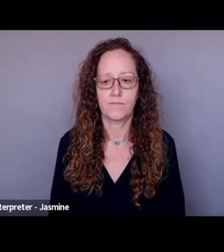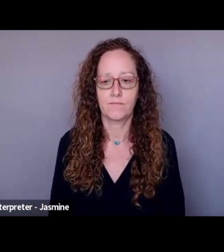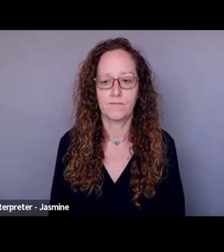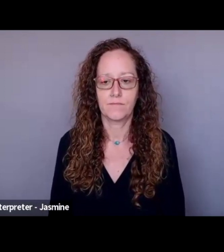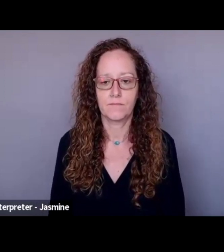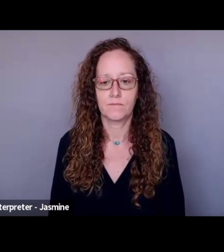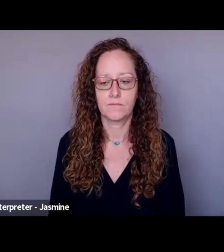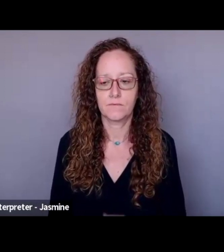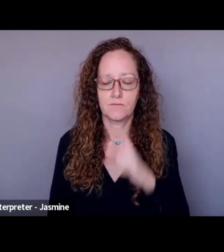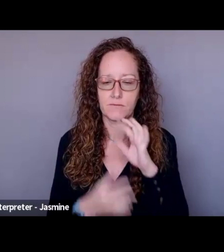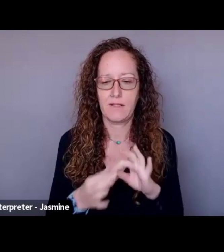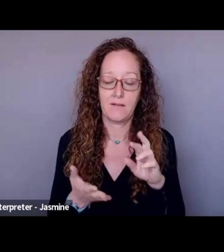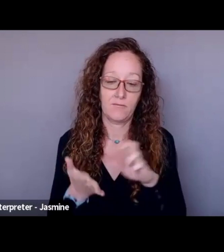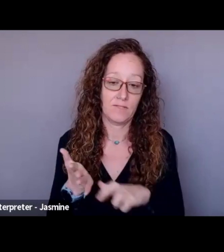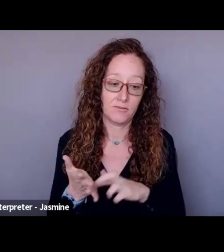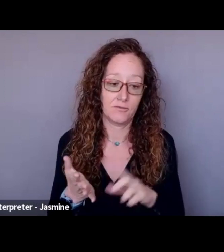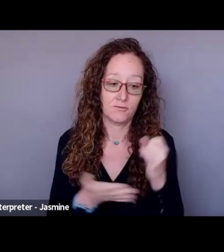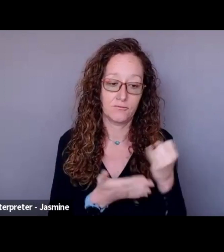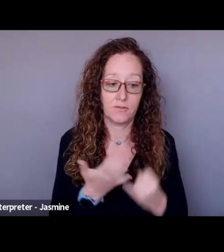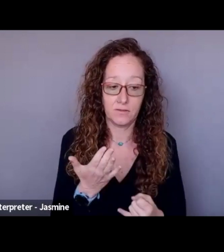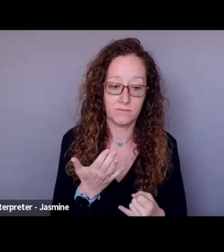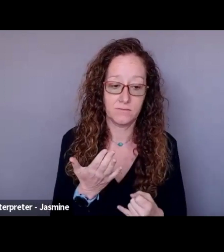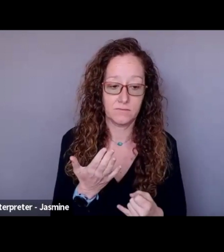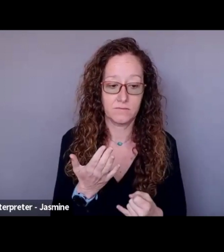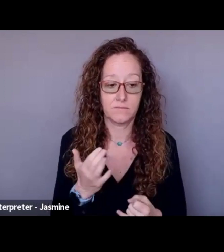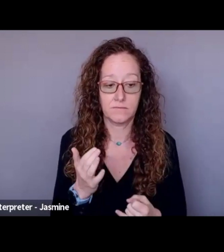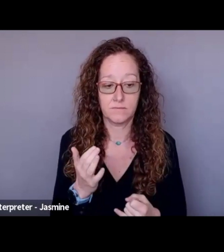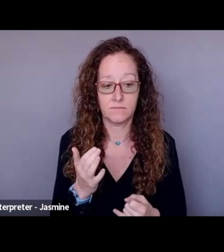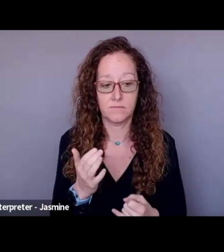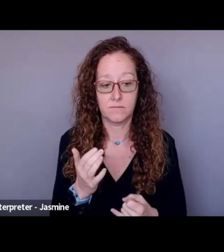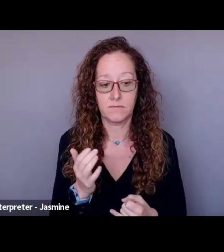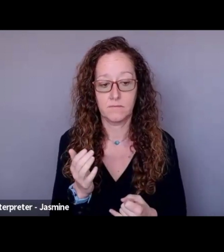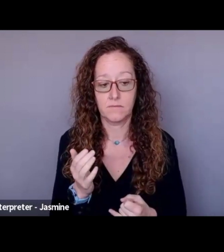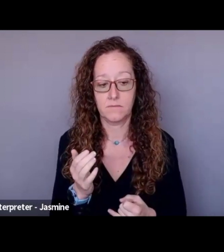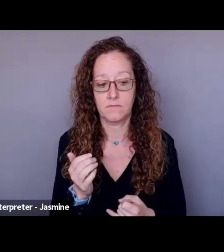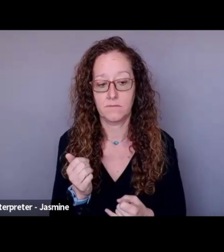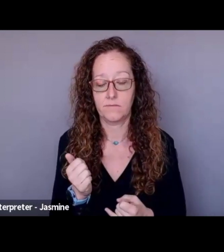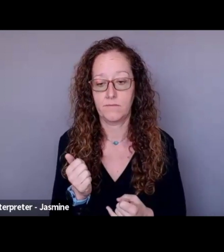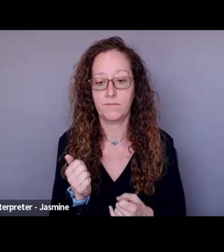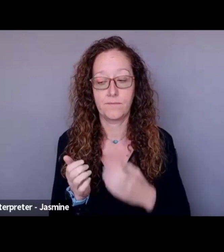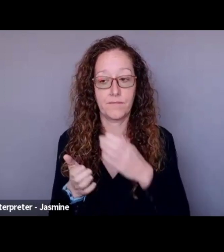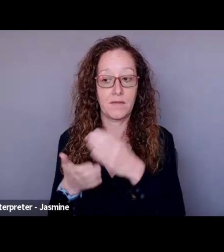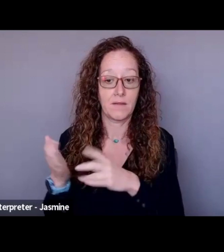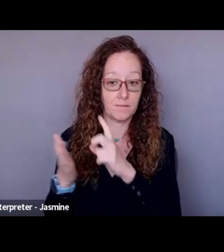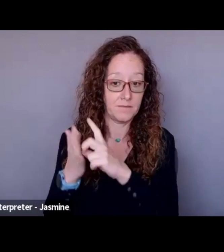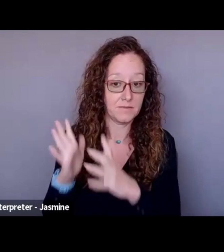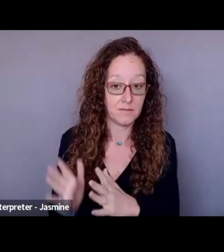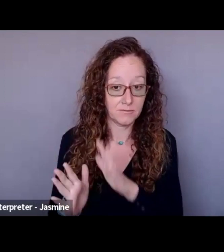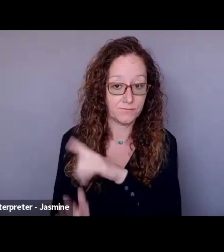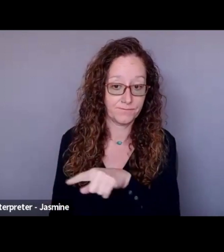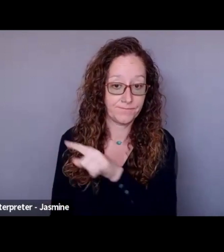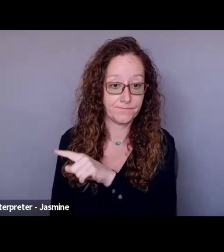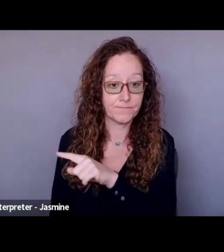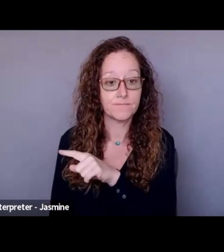the research and the drawing, that there are some designers that